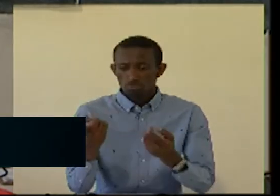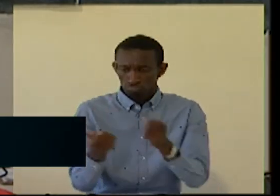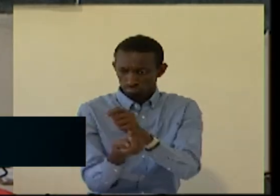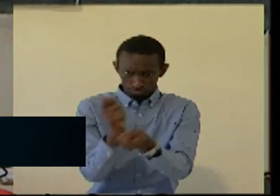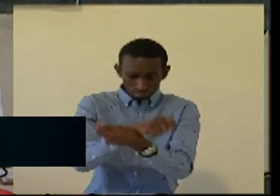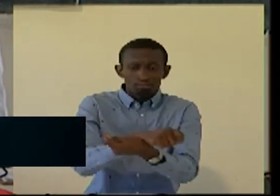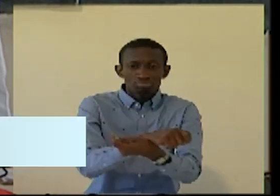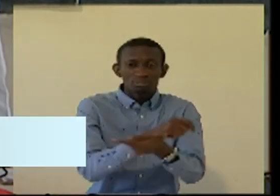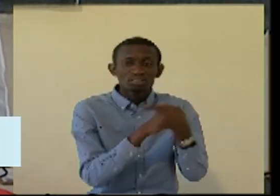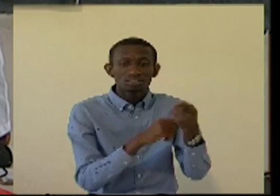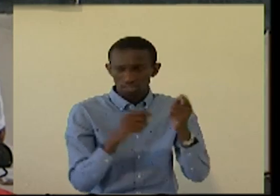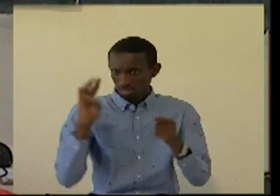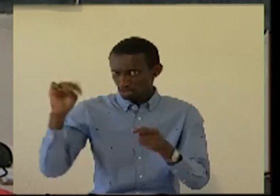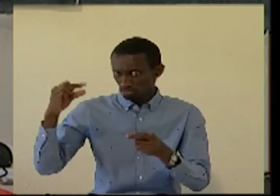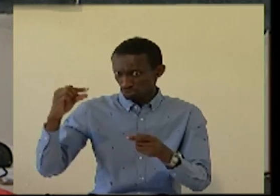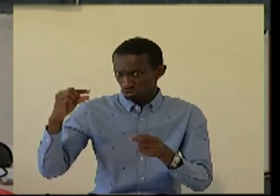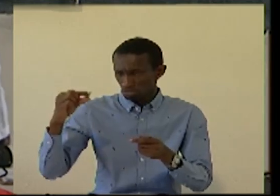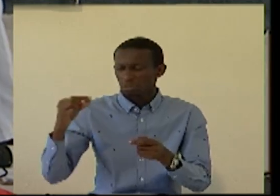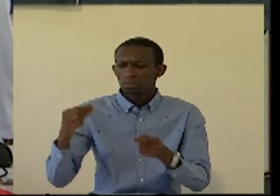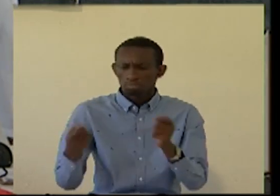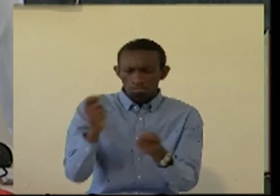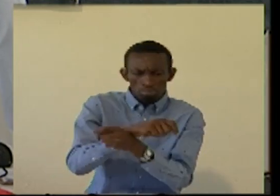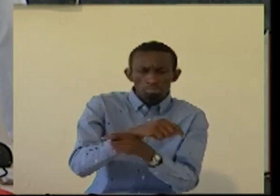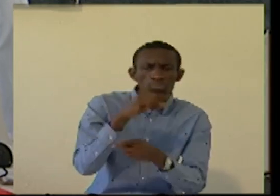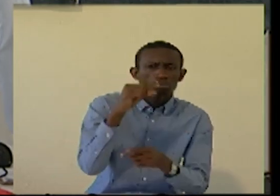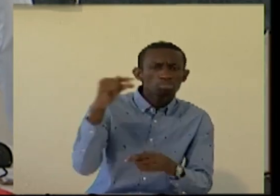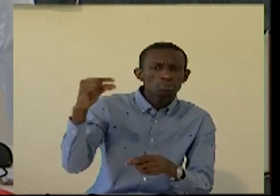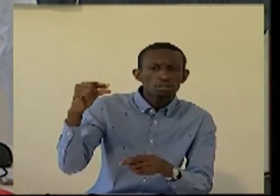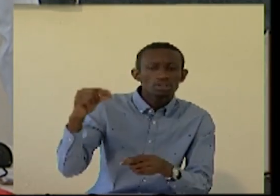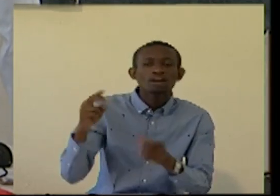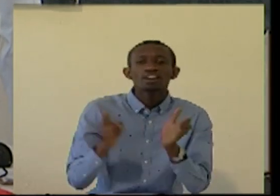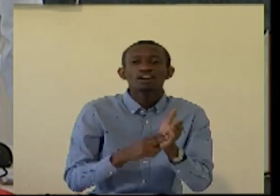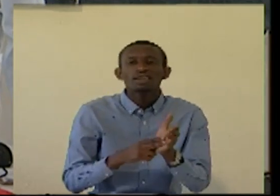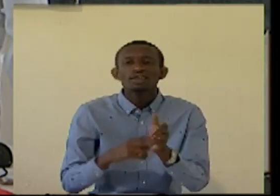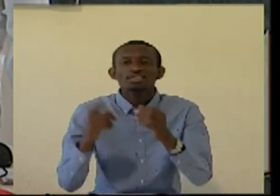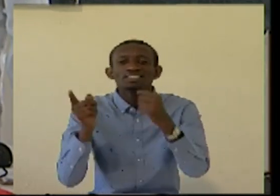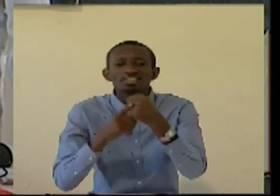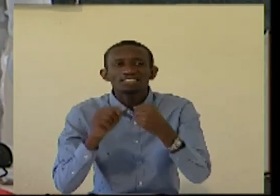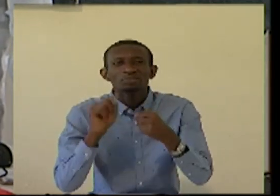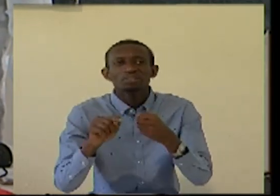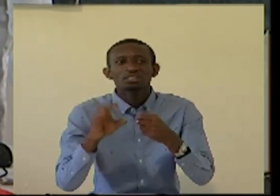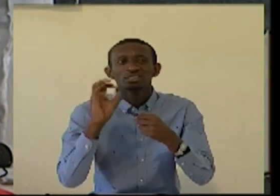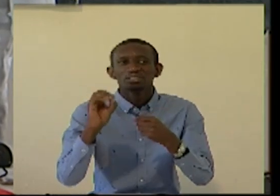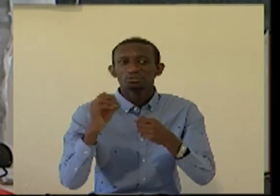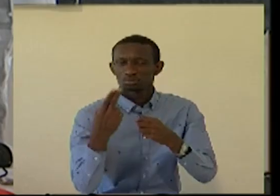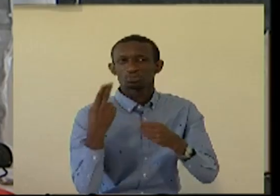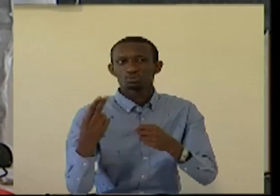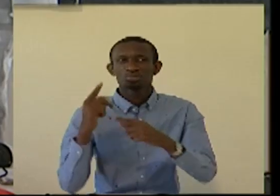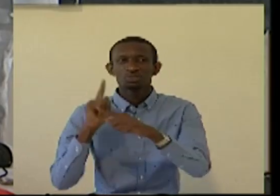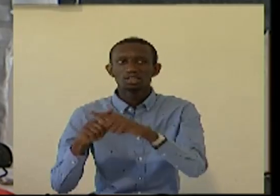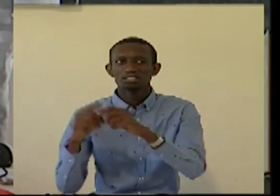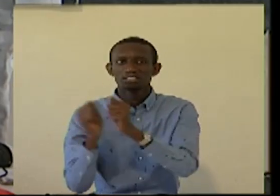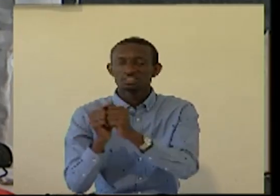we will find that this mass contains 6.022 times 10 power